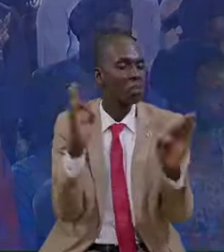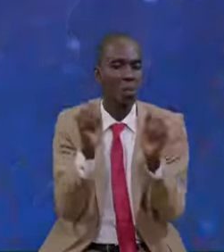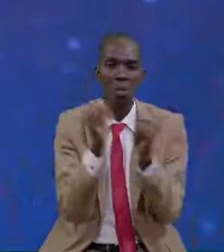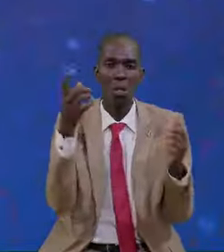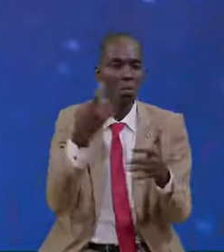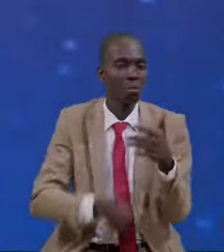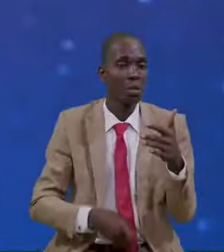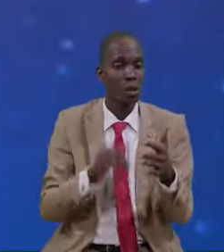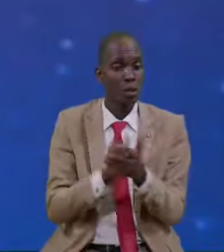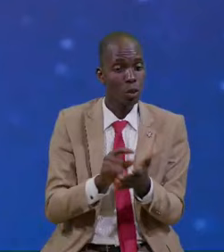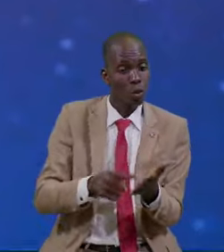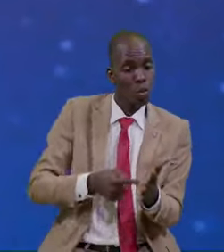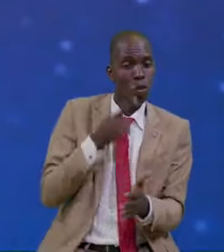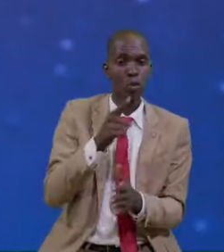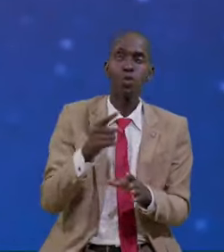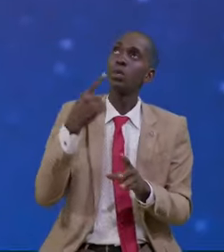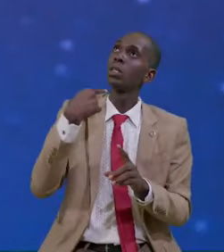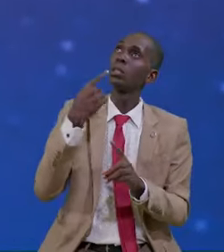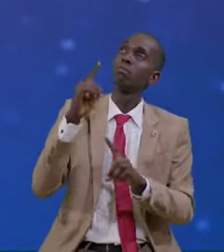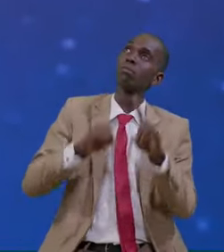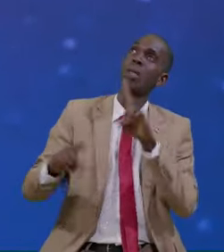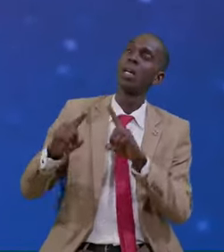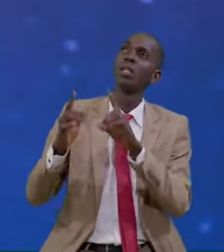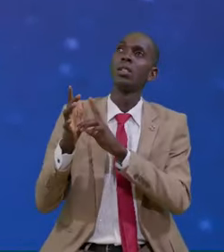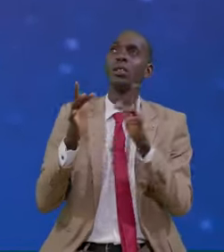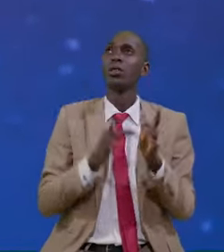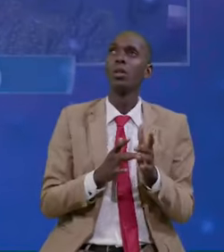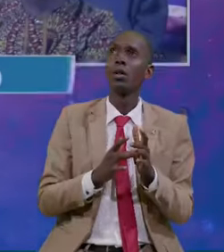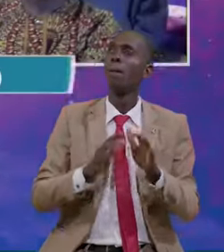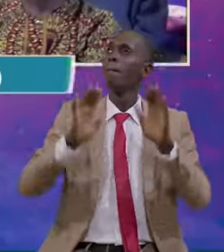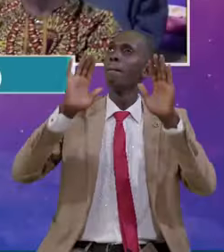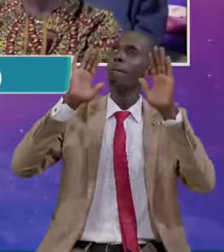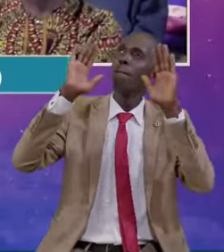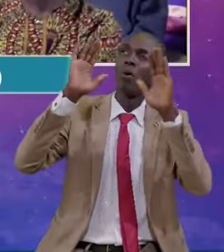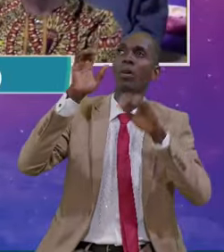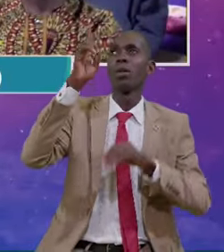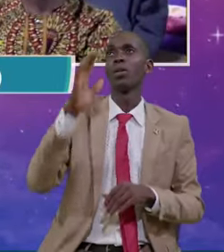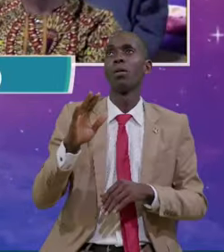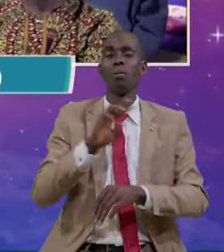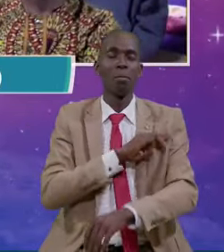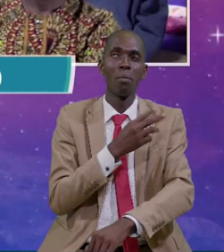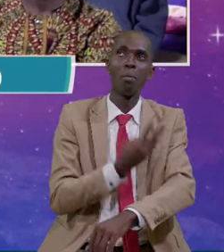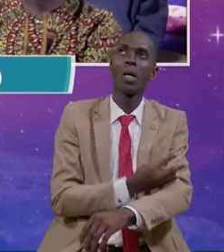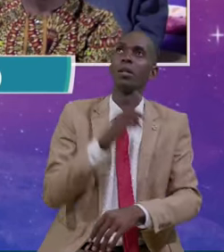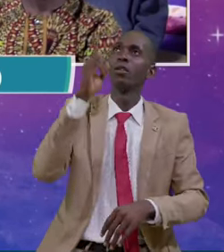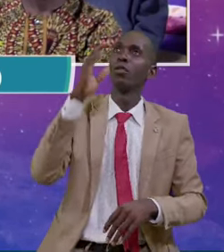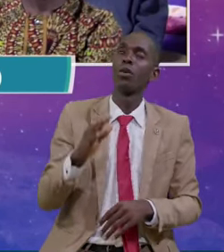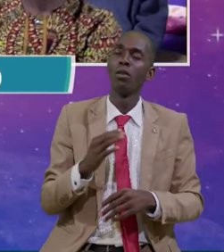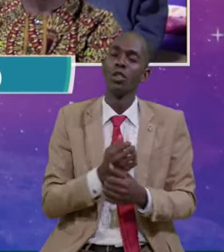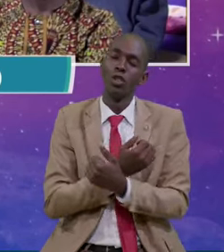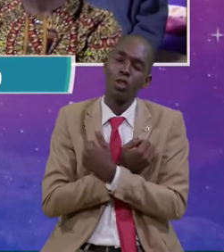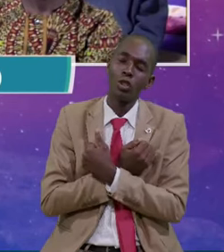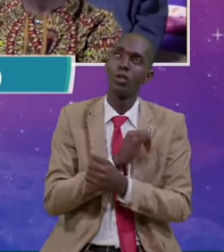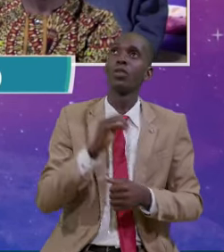once you say, Jesus, marvelous God, mighty God, compassionate God,